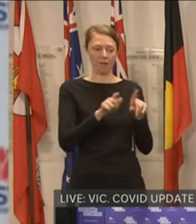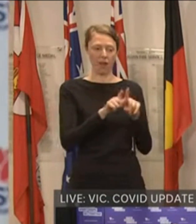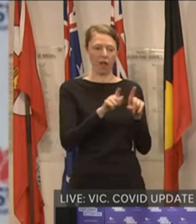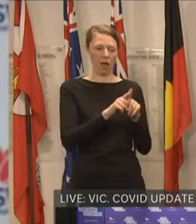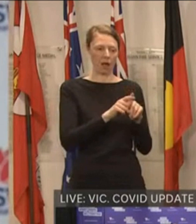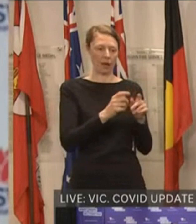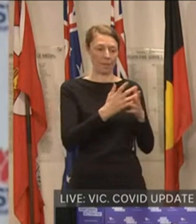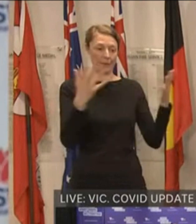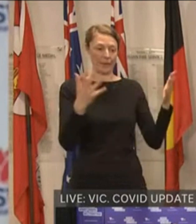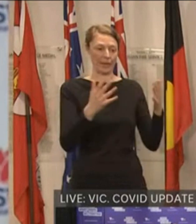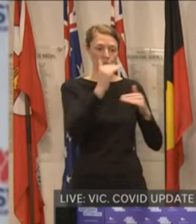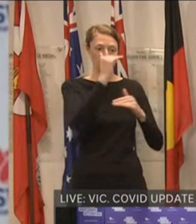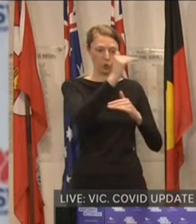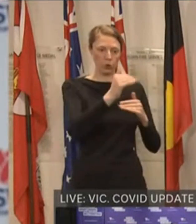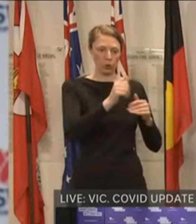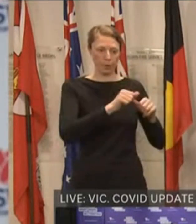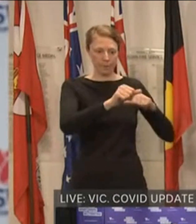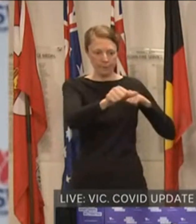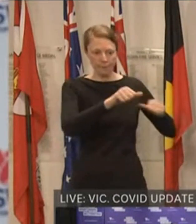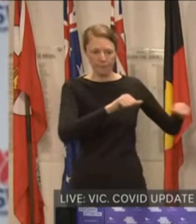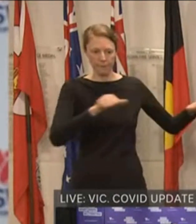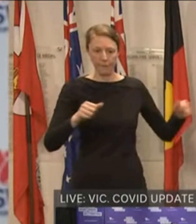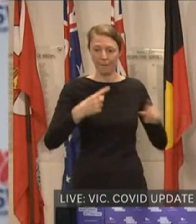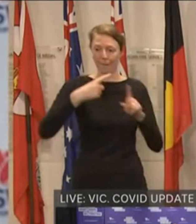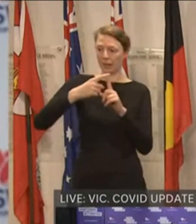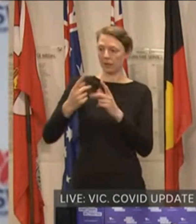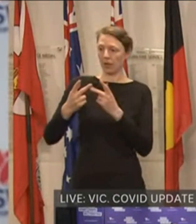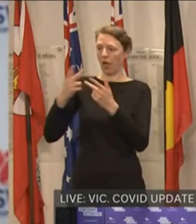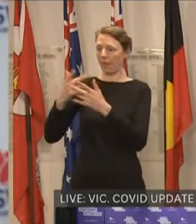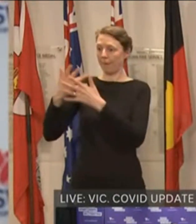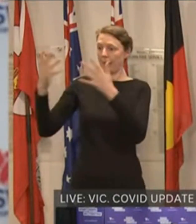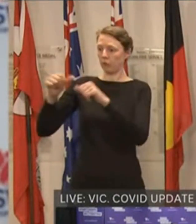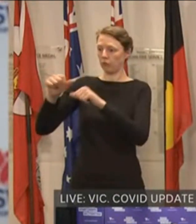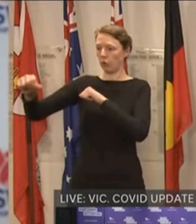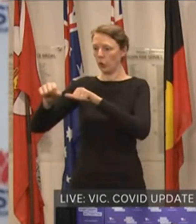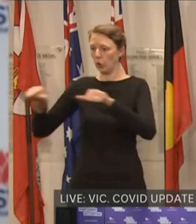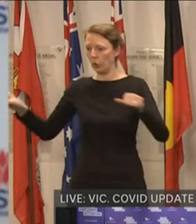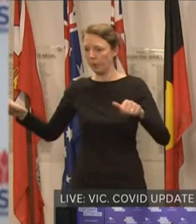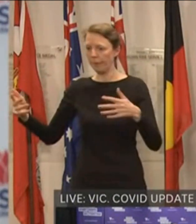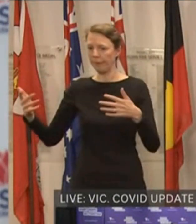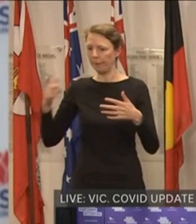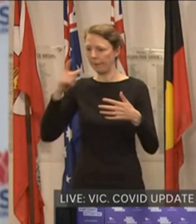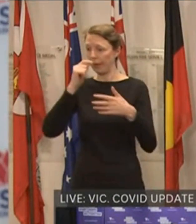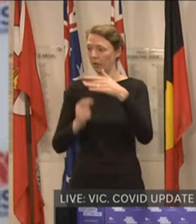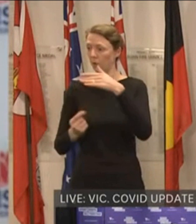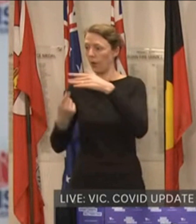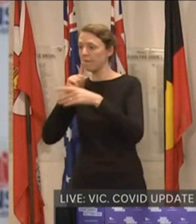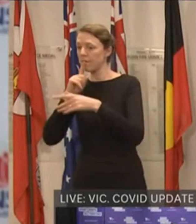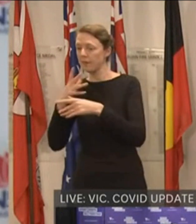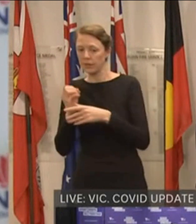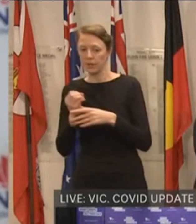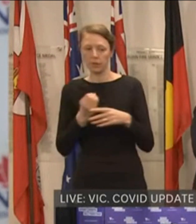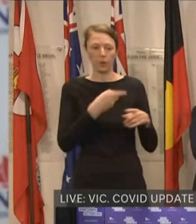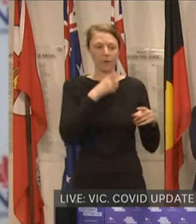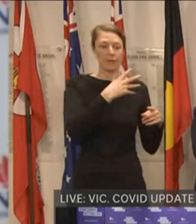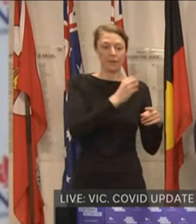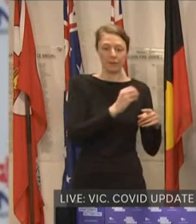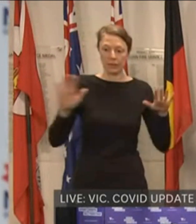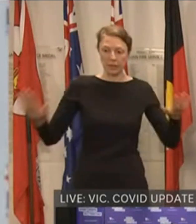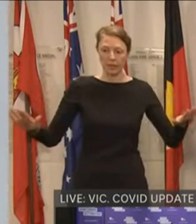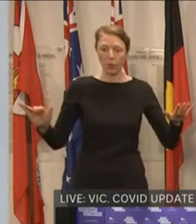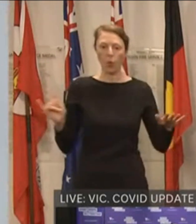with the health orders that provides a number of measures in relation to going in, making sure there's no mingling,